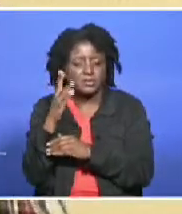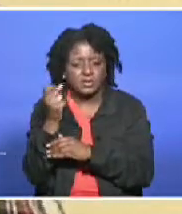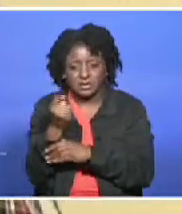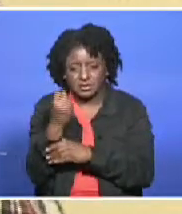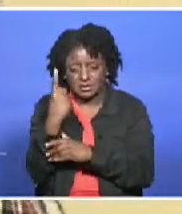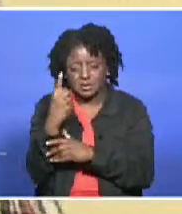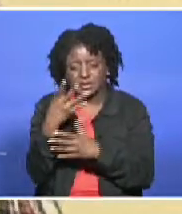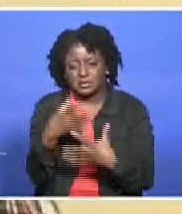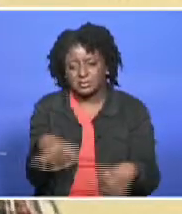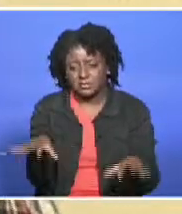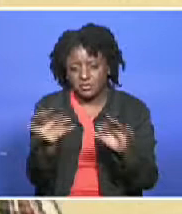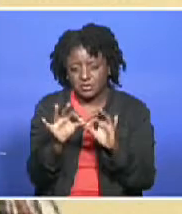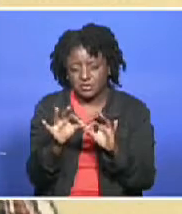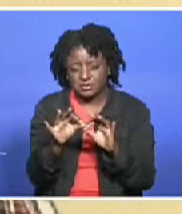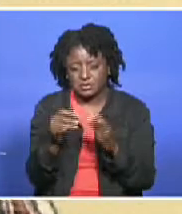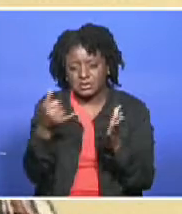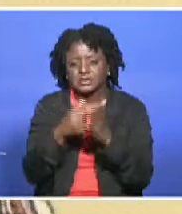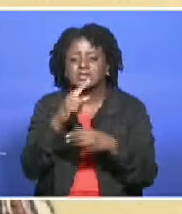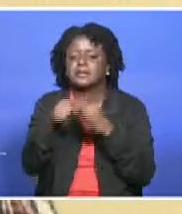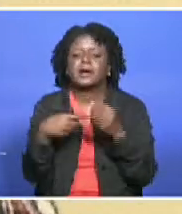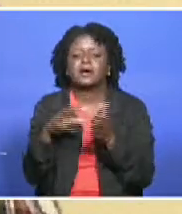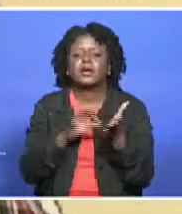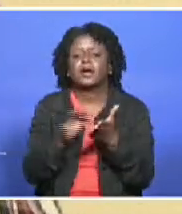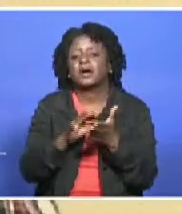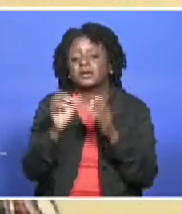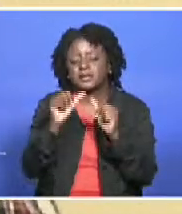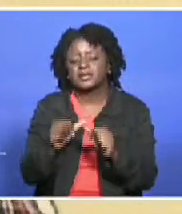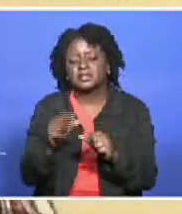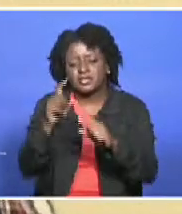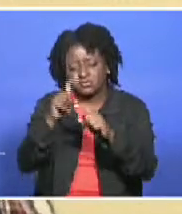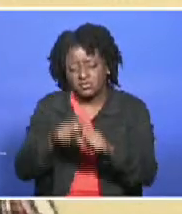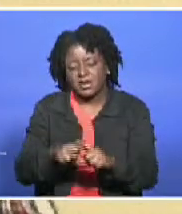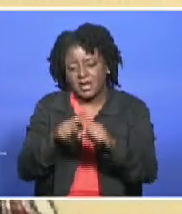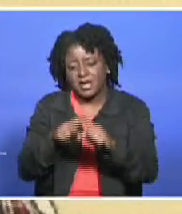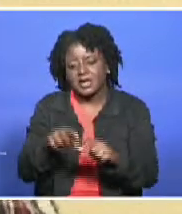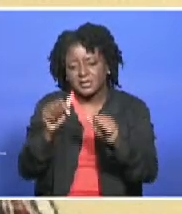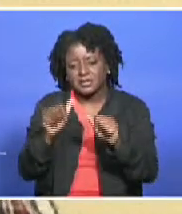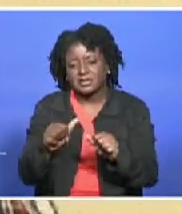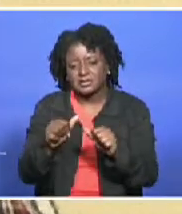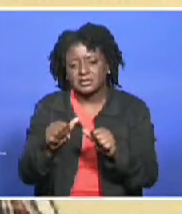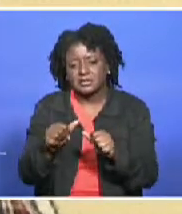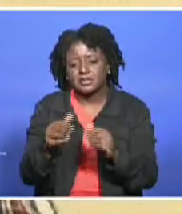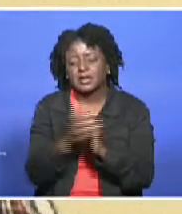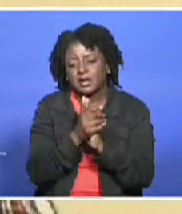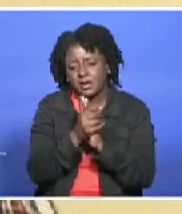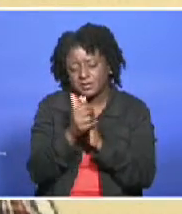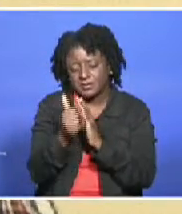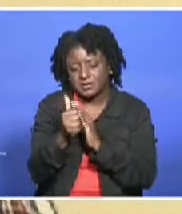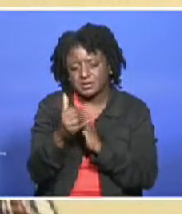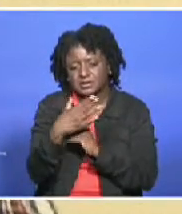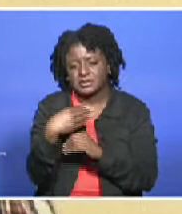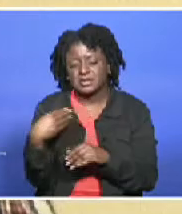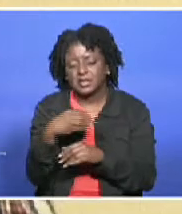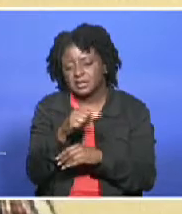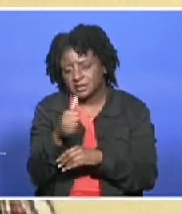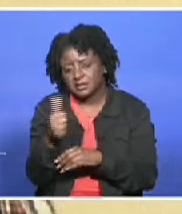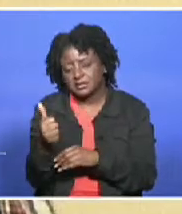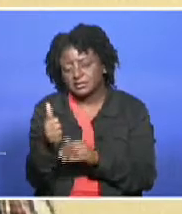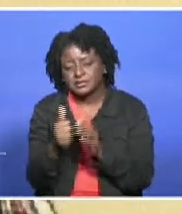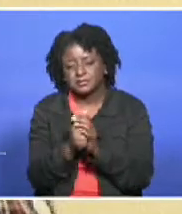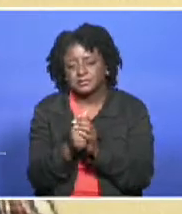It's all about accountability, reliability, competency, and the rest of it. You